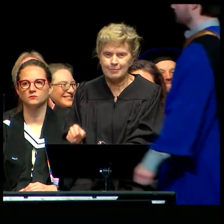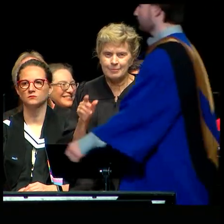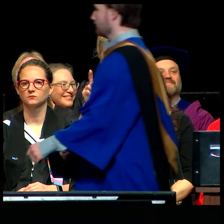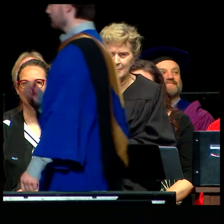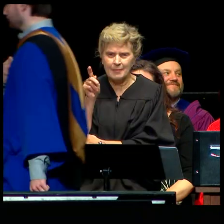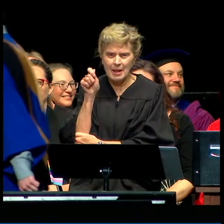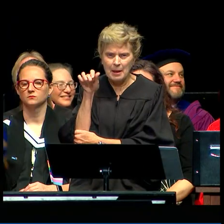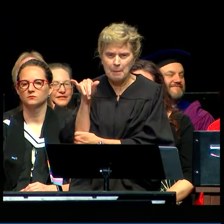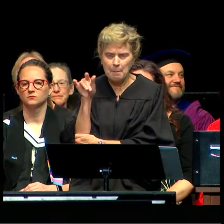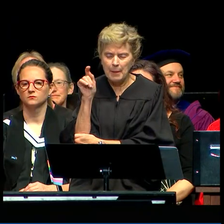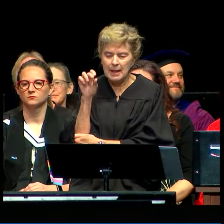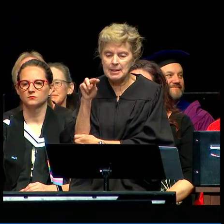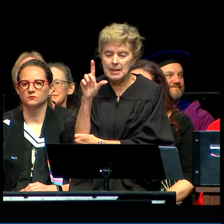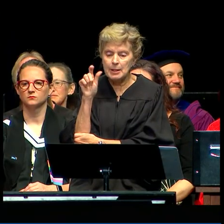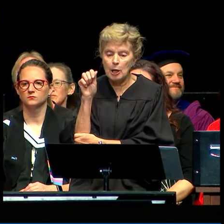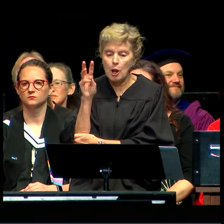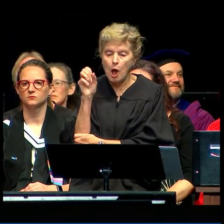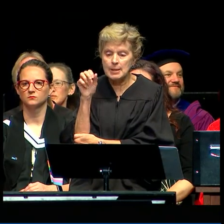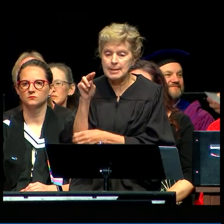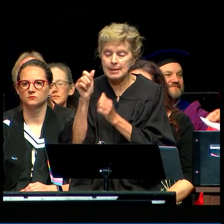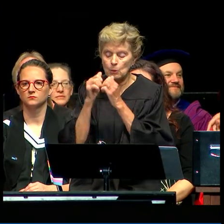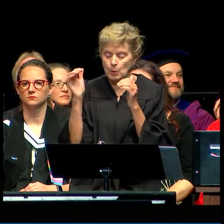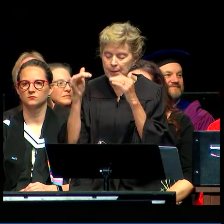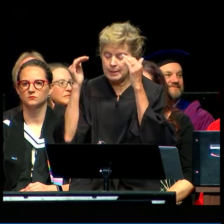Peyton Lawson, with distinction.